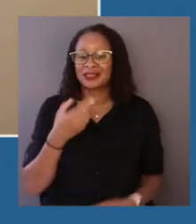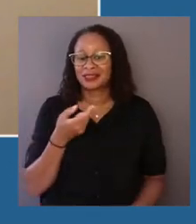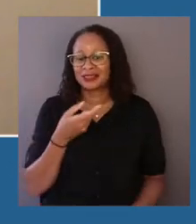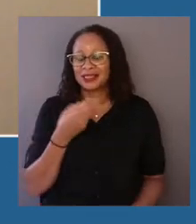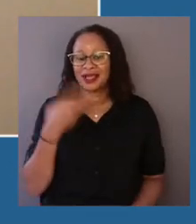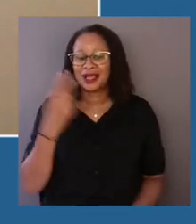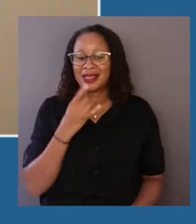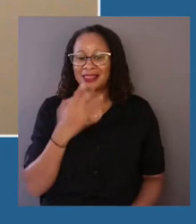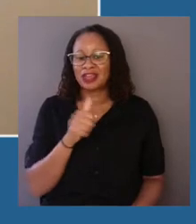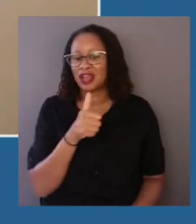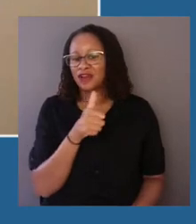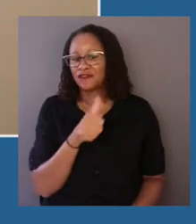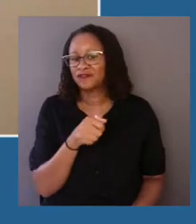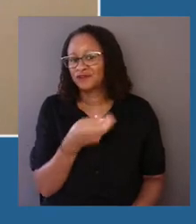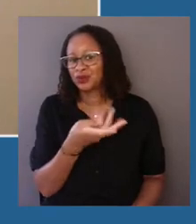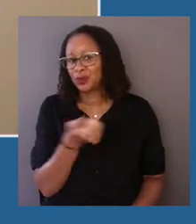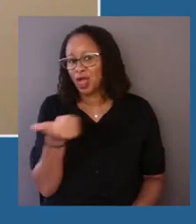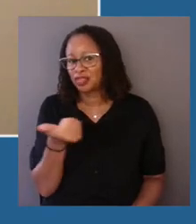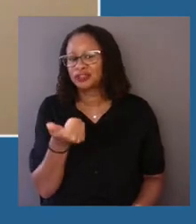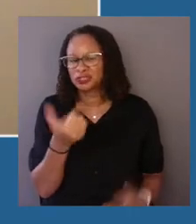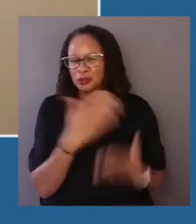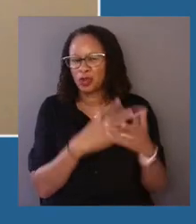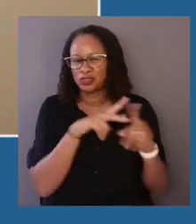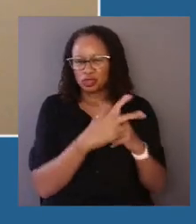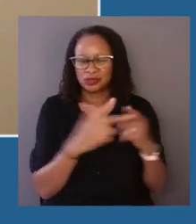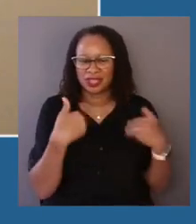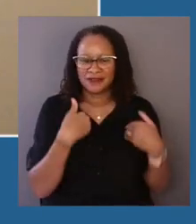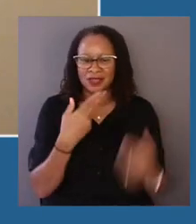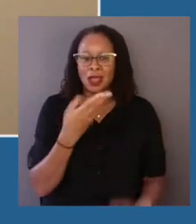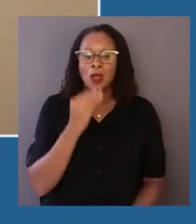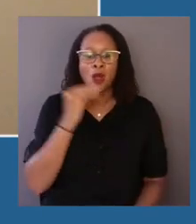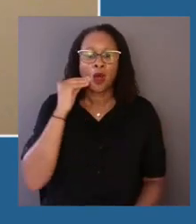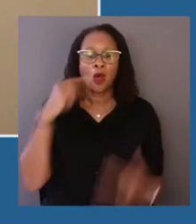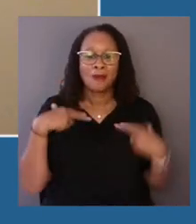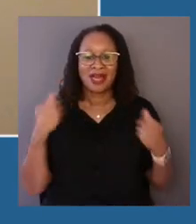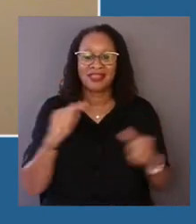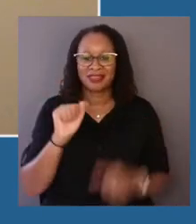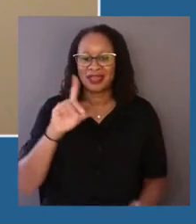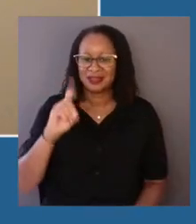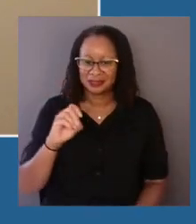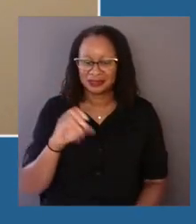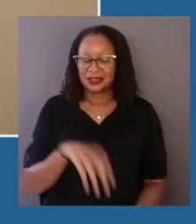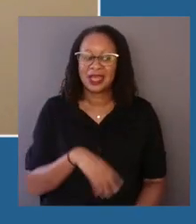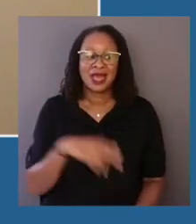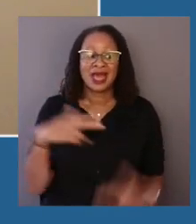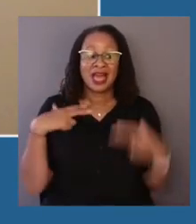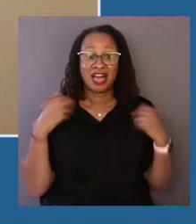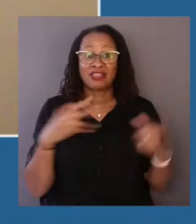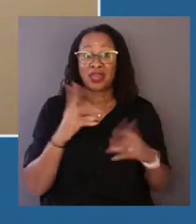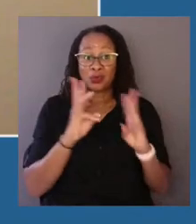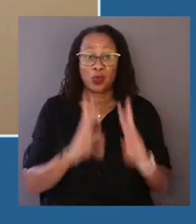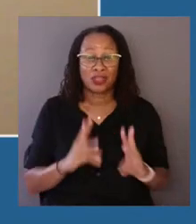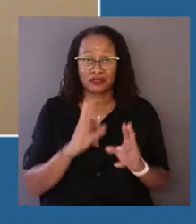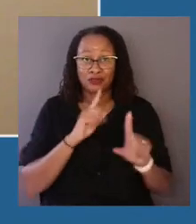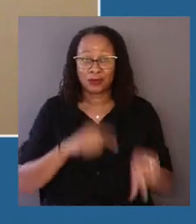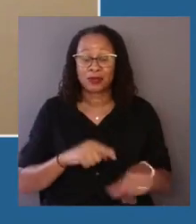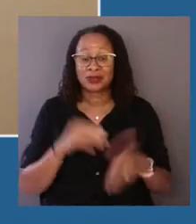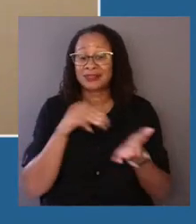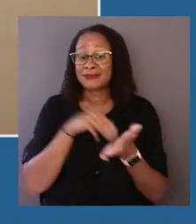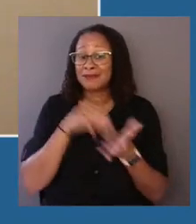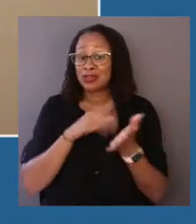of the tools in my arsenal. Home health aides, health and weather reporters, the medical community, they're